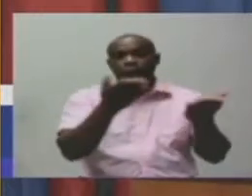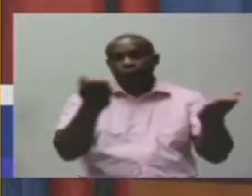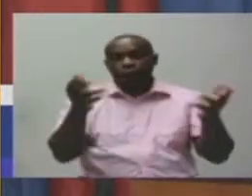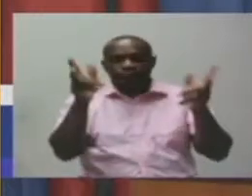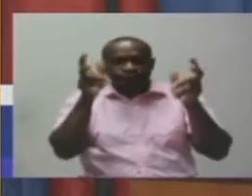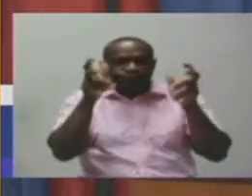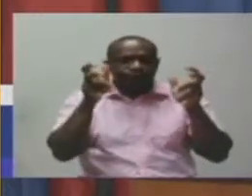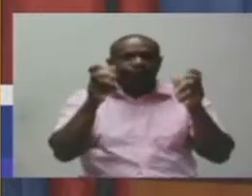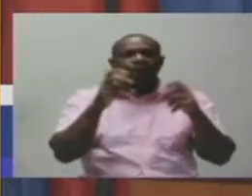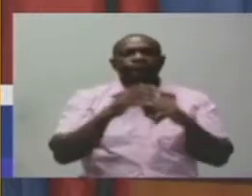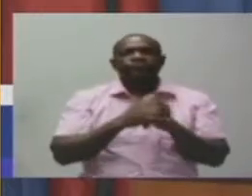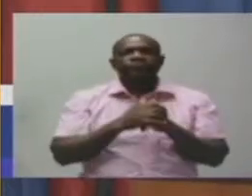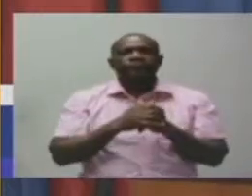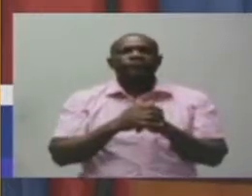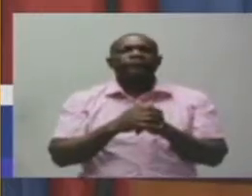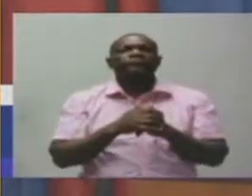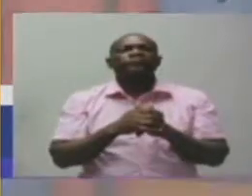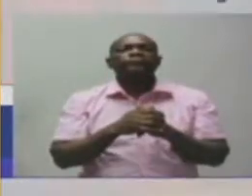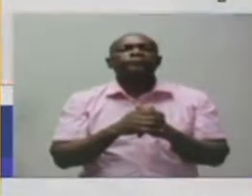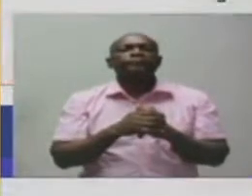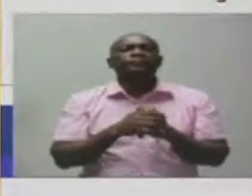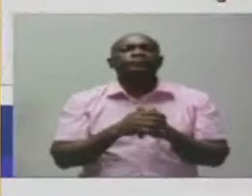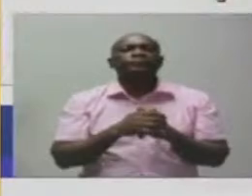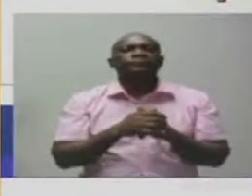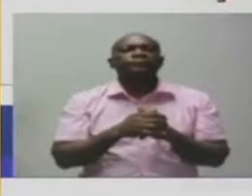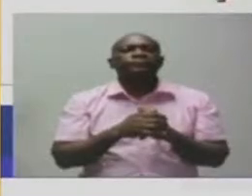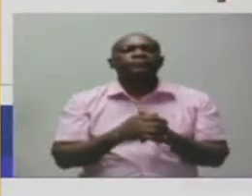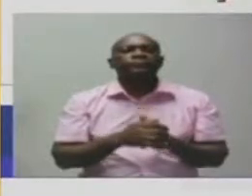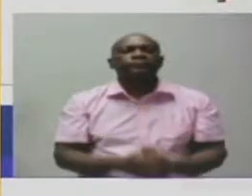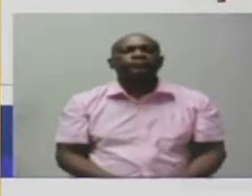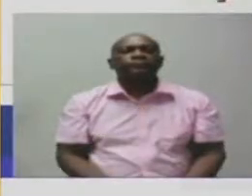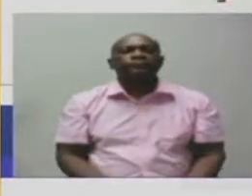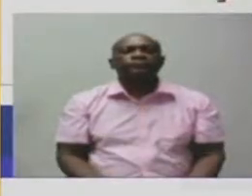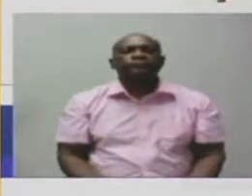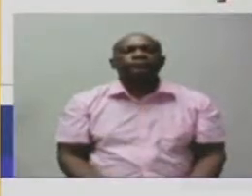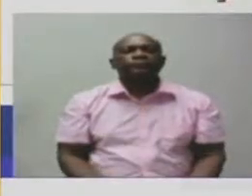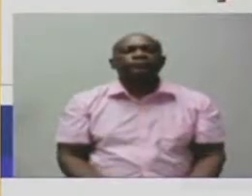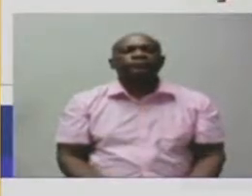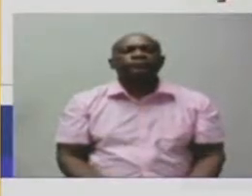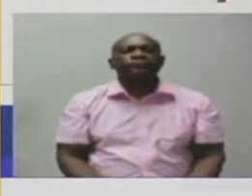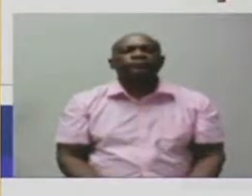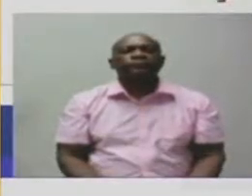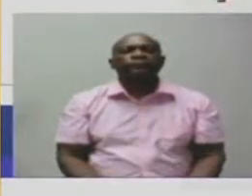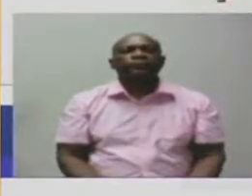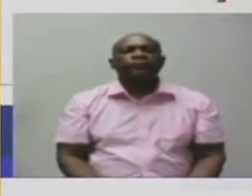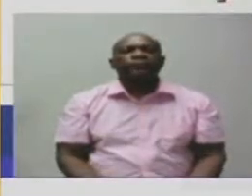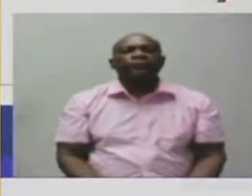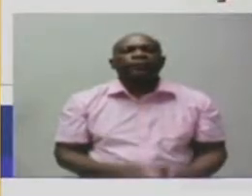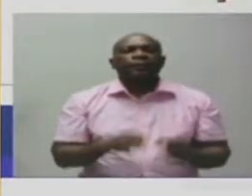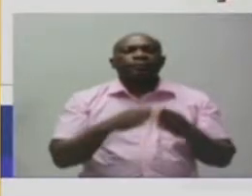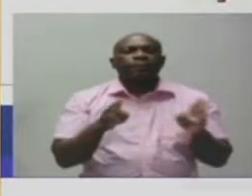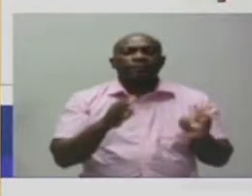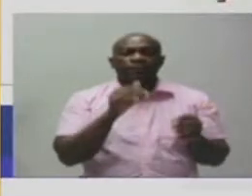So the update for 12th of November 2021, at both public and private facilities, we have